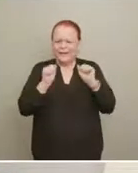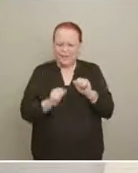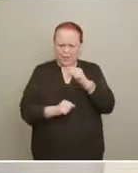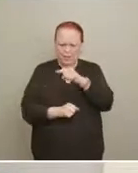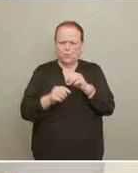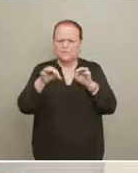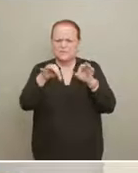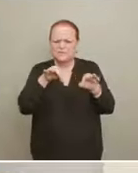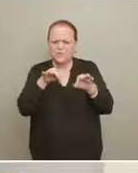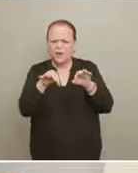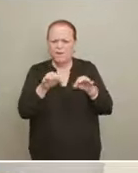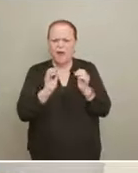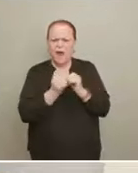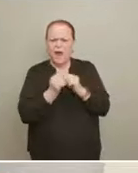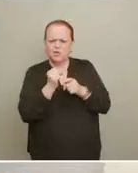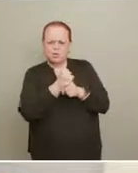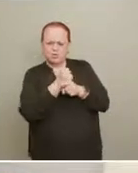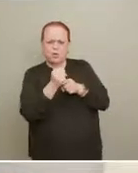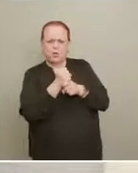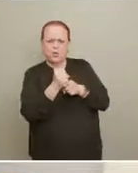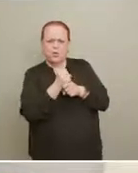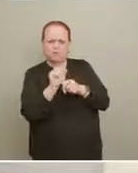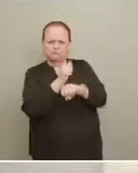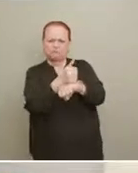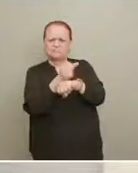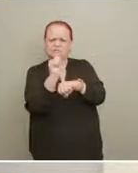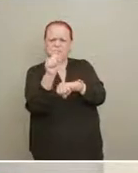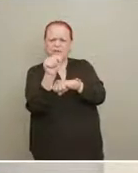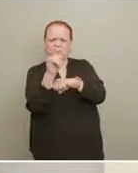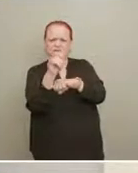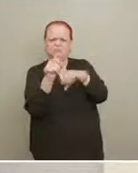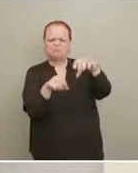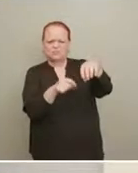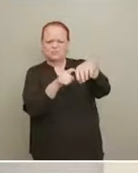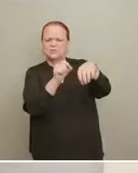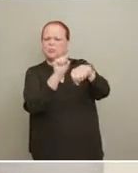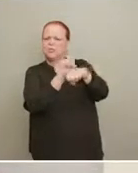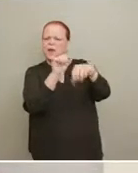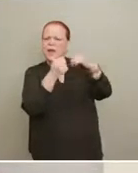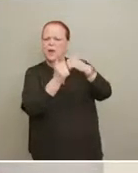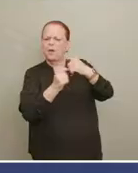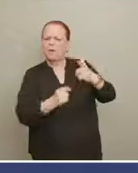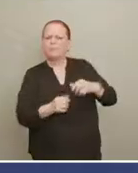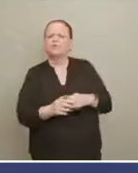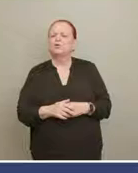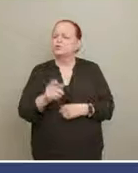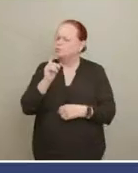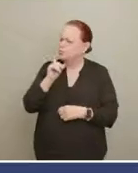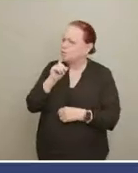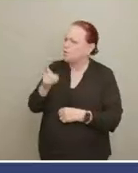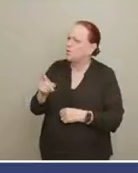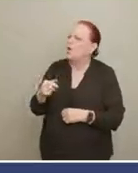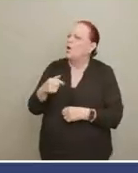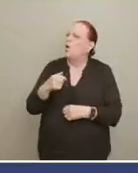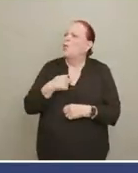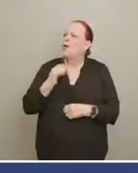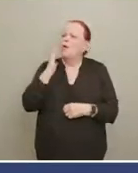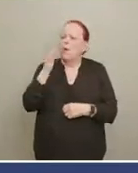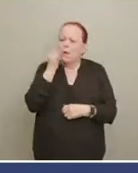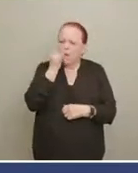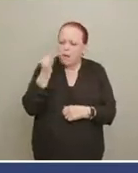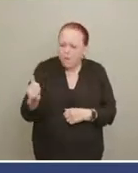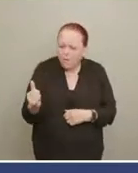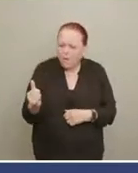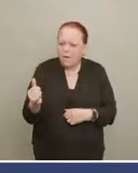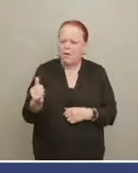describe how the sobering station works and what that's all about? Absolutely. We will generate a call for service. Either it's a self-initiated